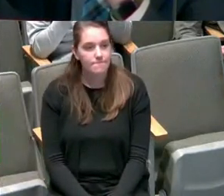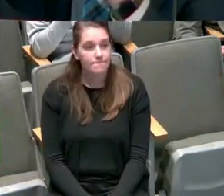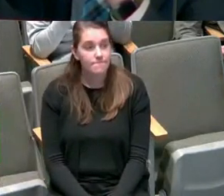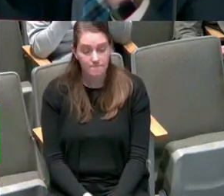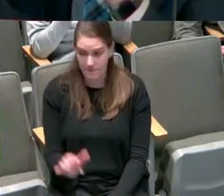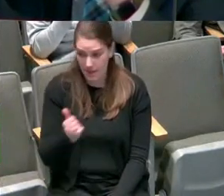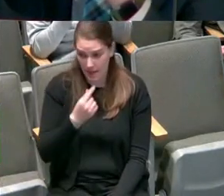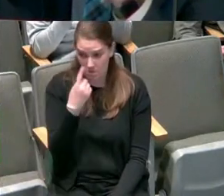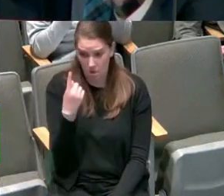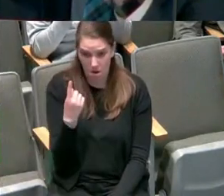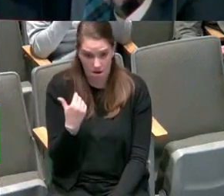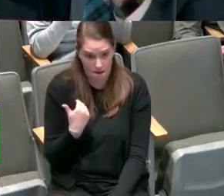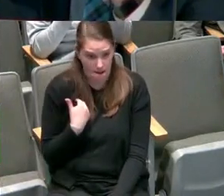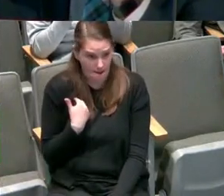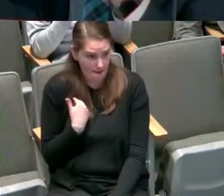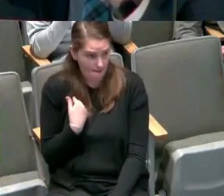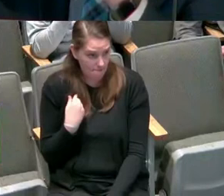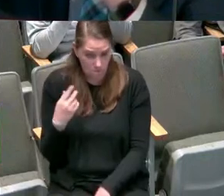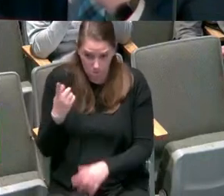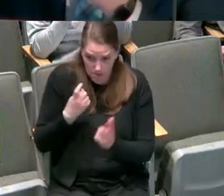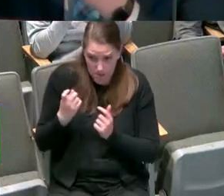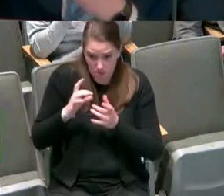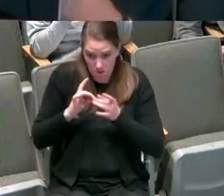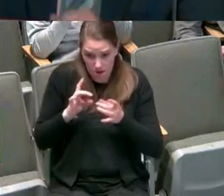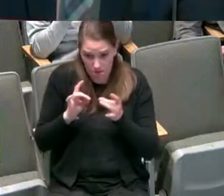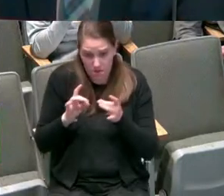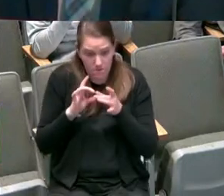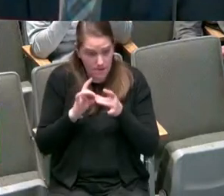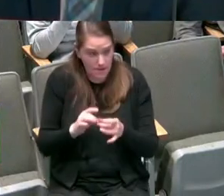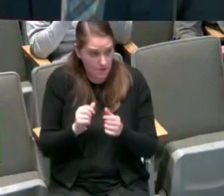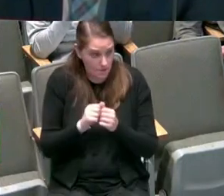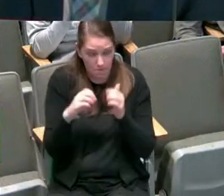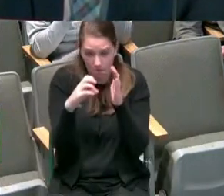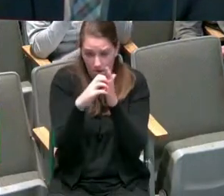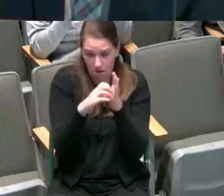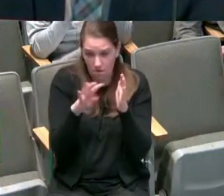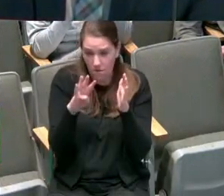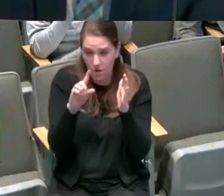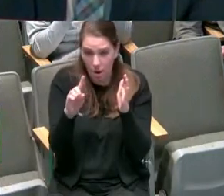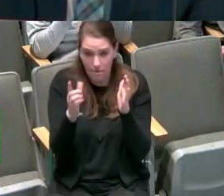does anyone have any questions or comments on article 41